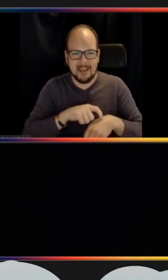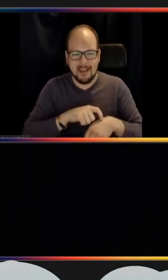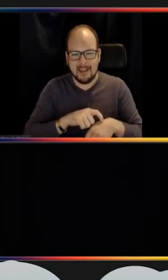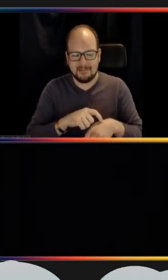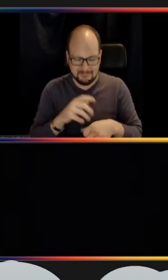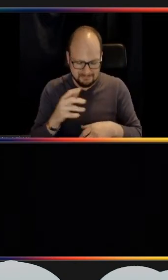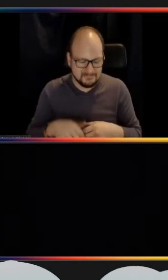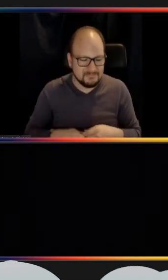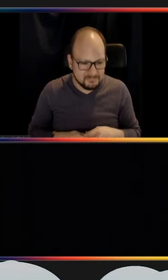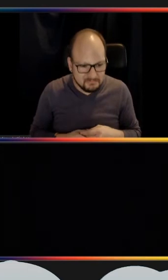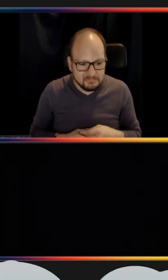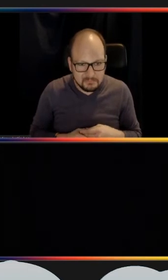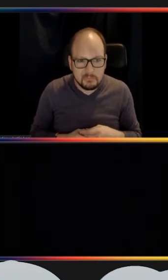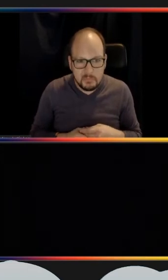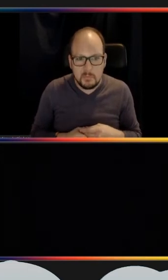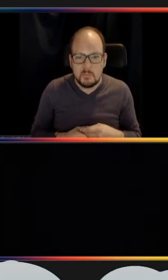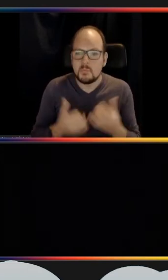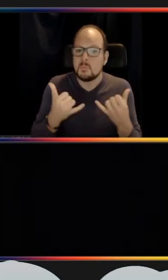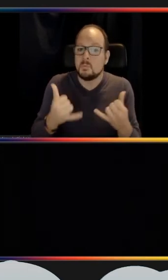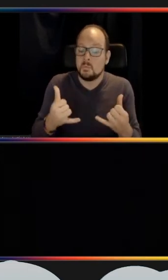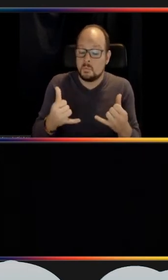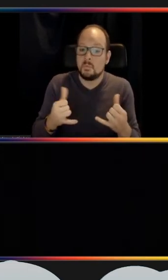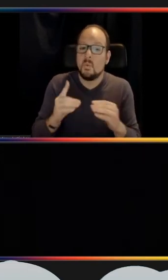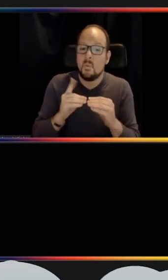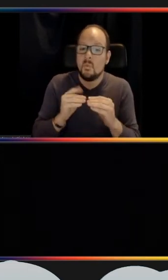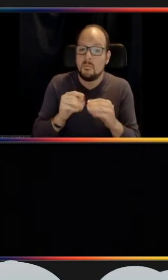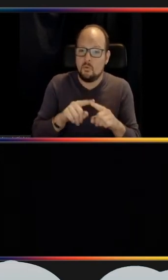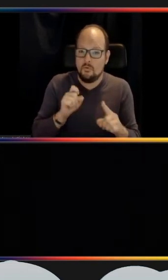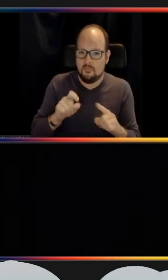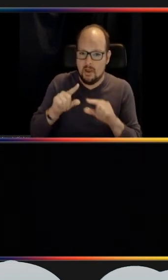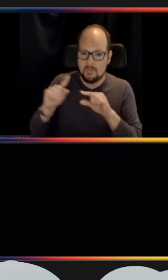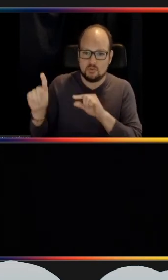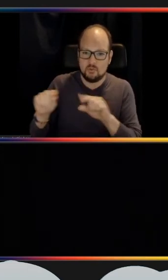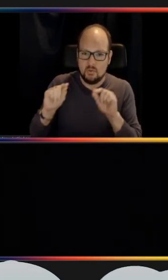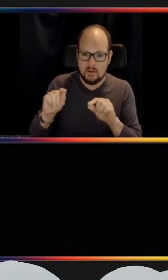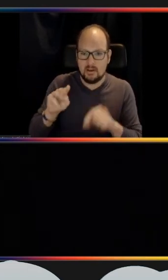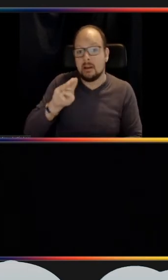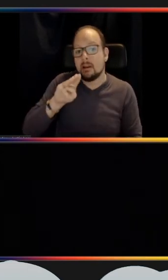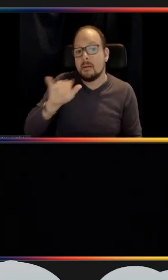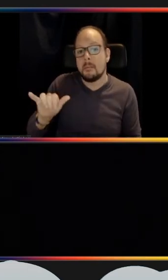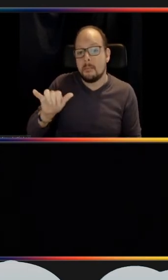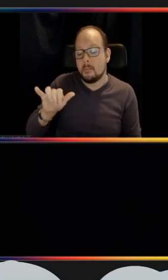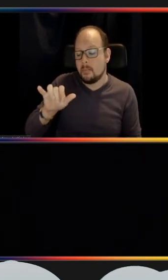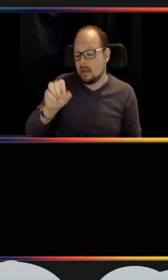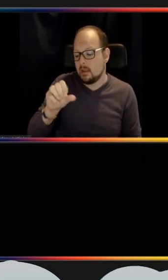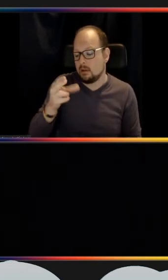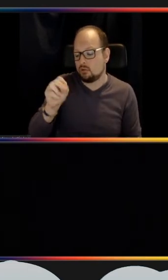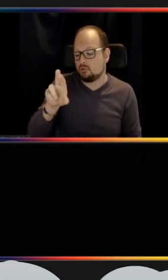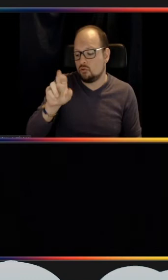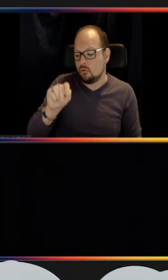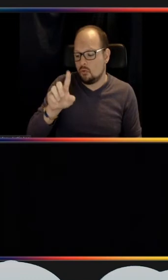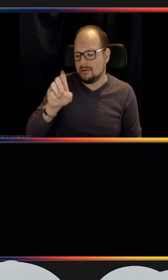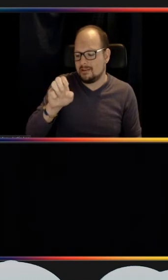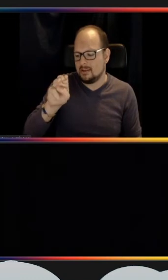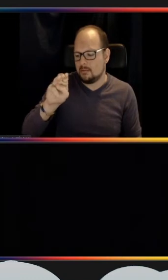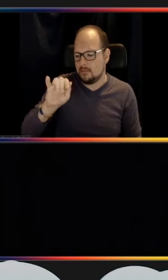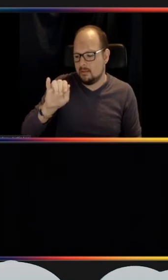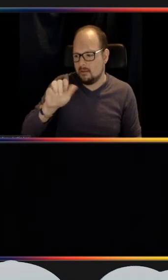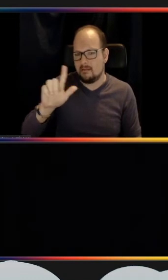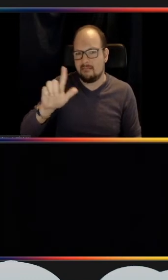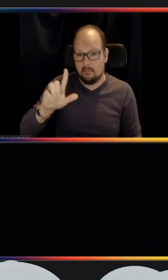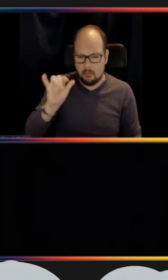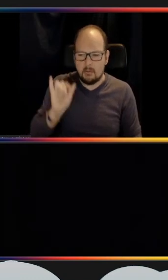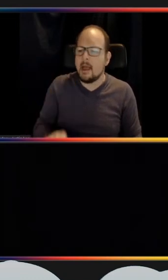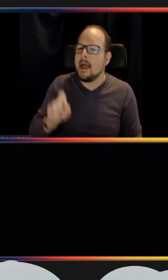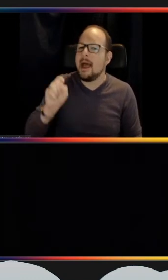And I'm gonna give you another question from someone on Twitter, from My Short Demi L. They asked, who would you love to see